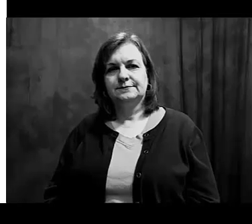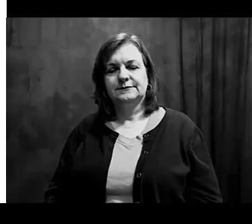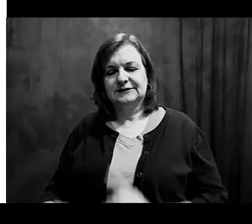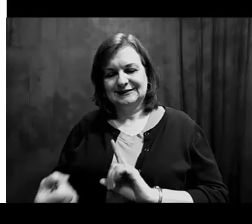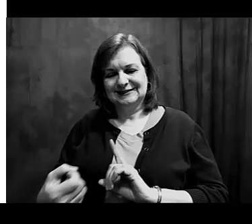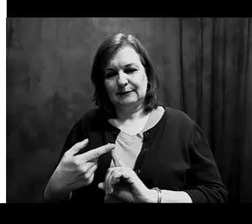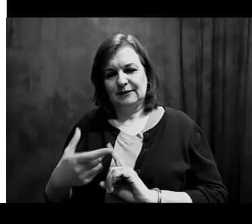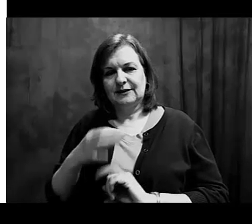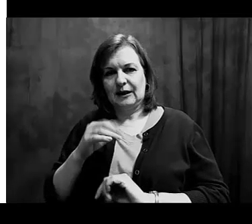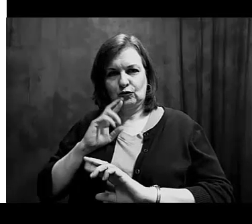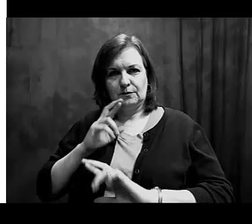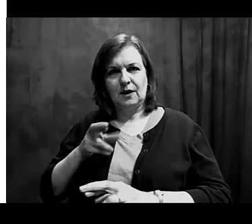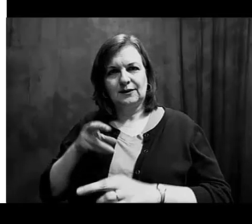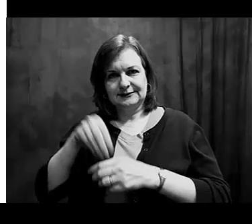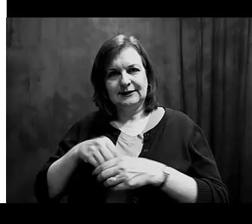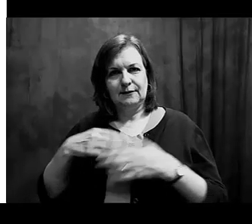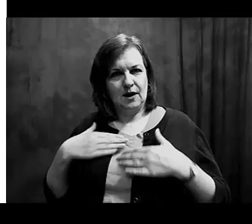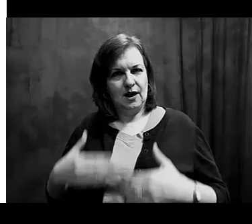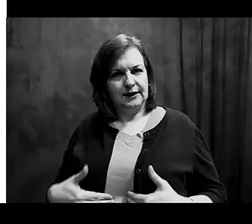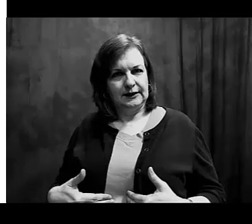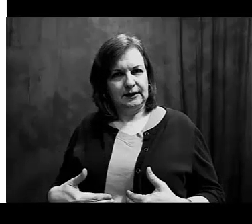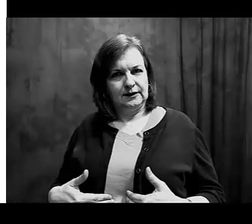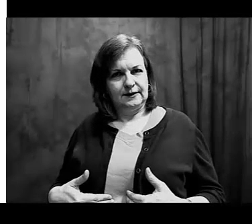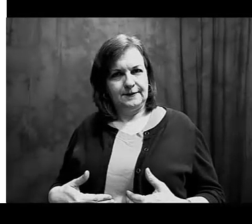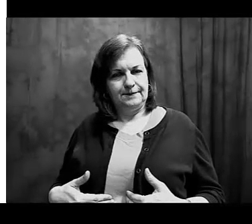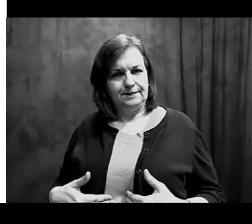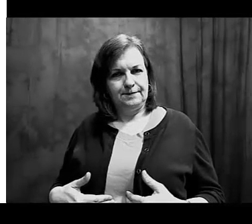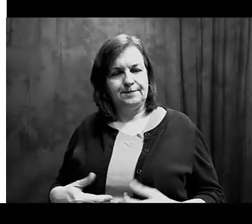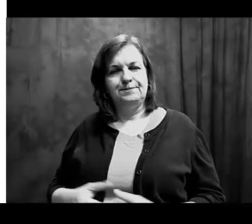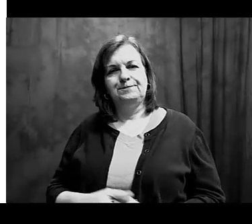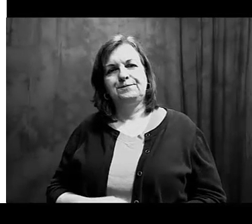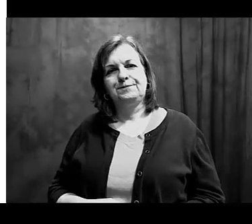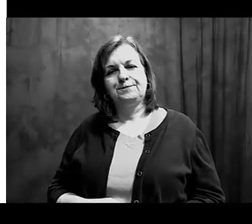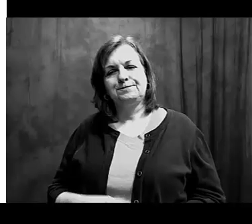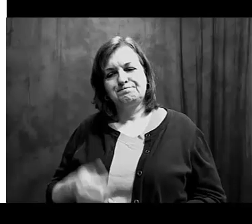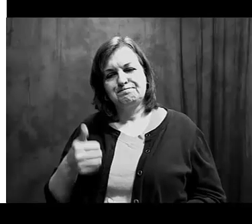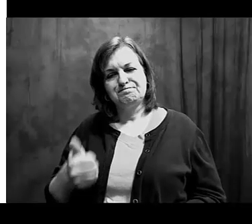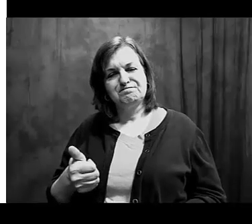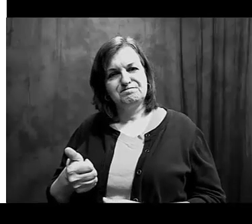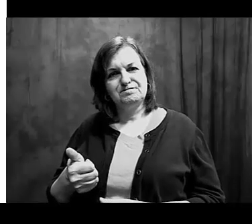response, and this is typically to an external stimulus.